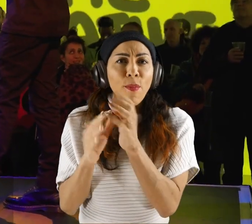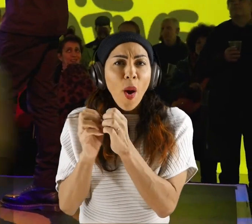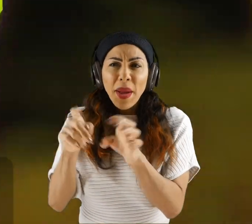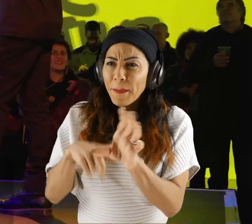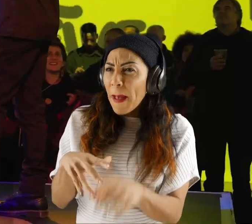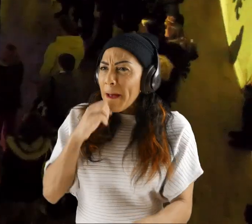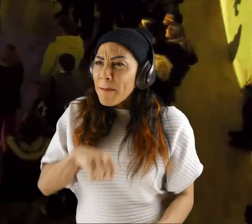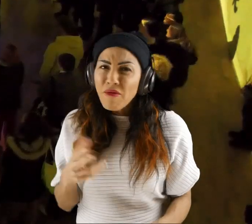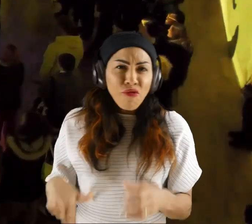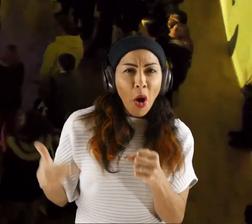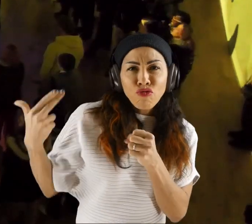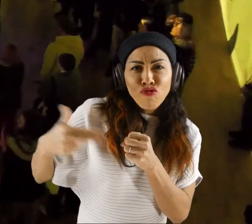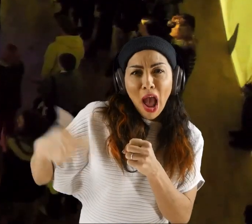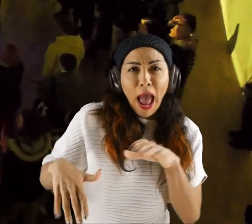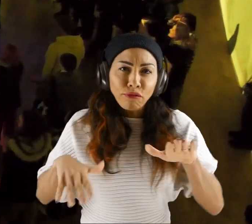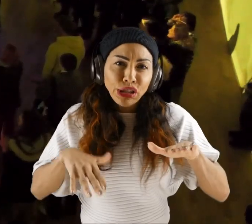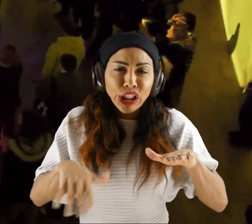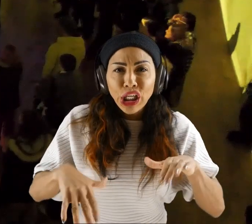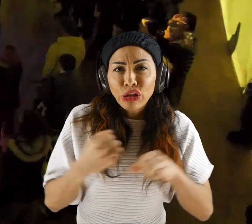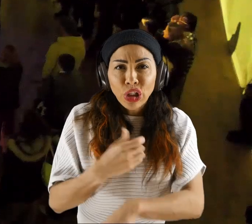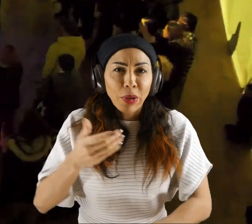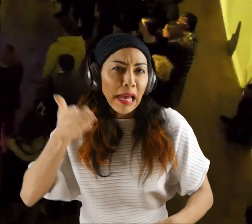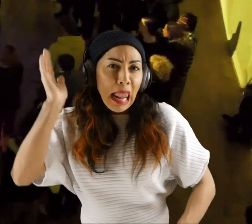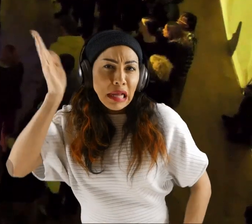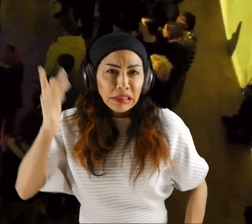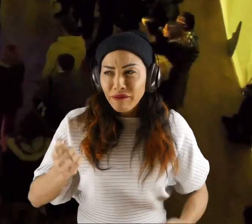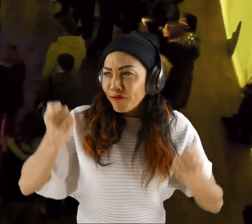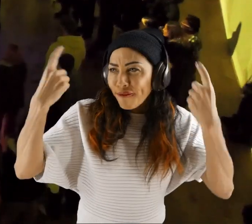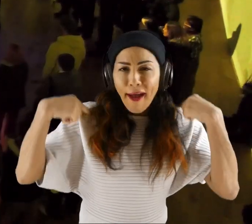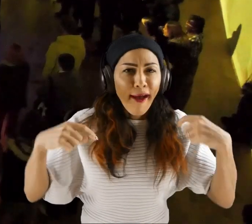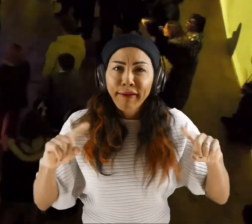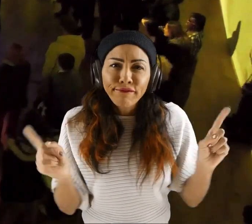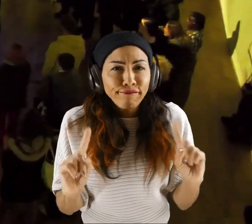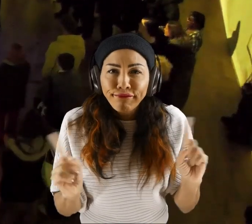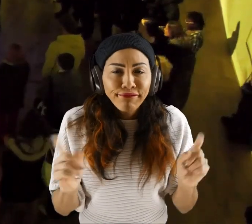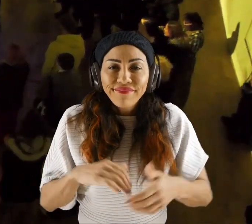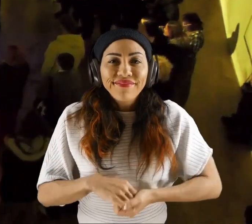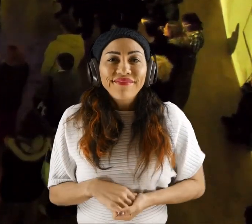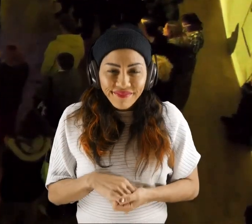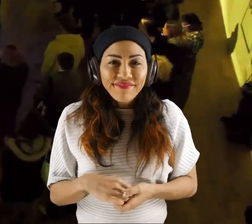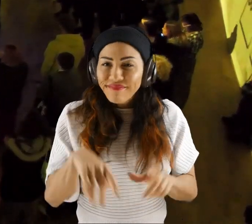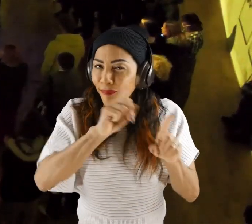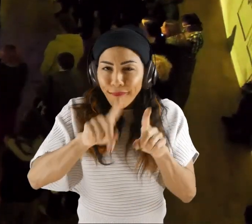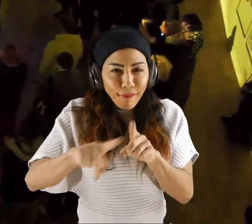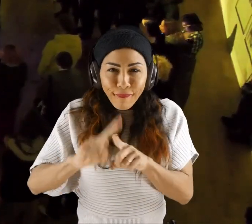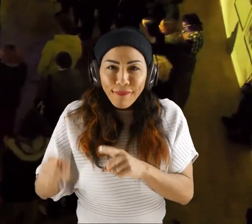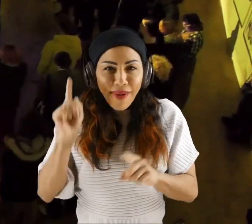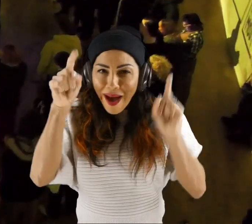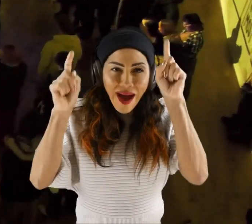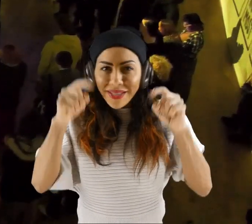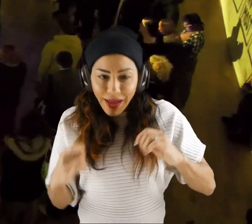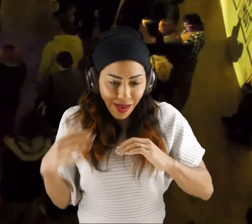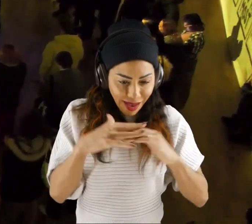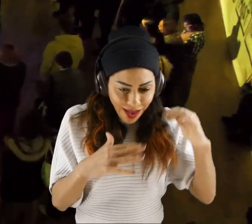the man from grime DJing is doing a lecture? It doesn't make any sense. So there's a lot of different ideas all